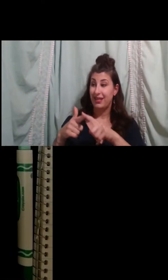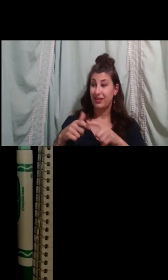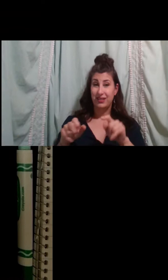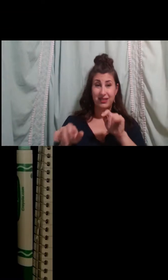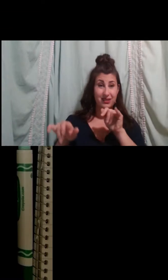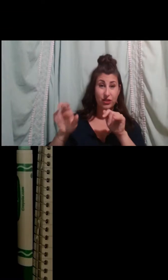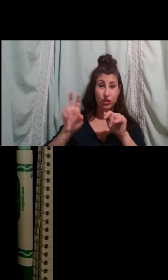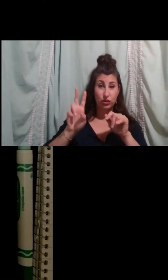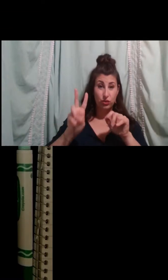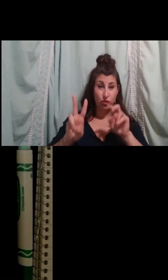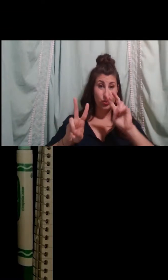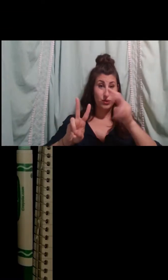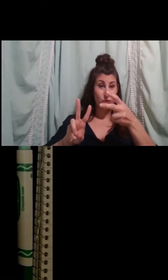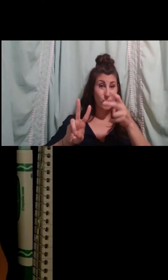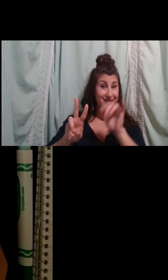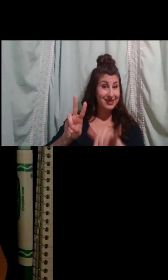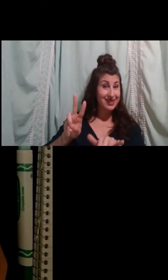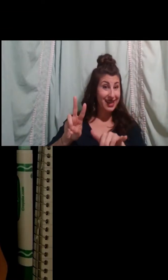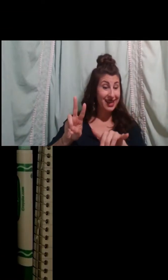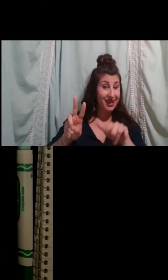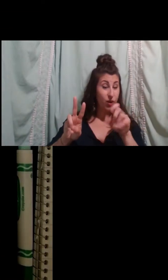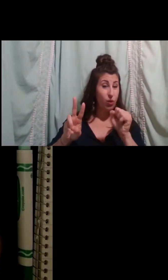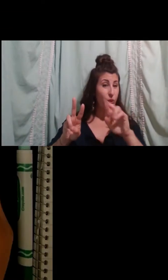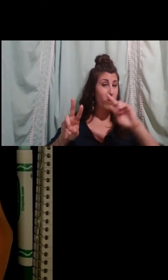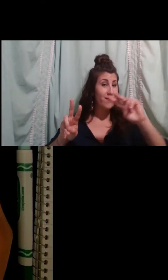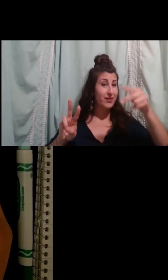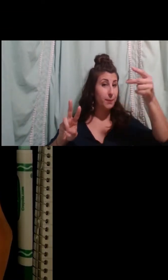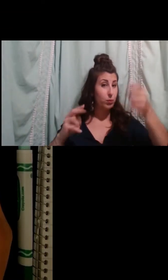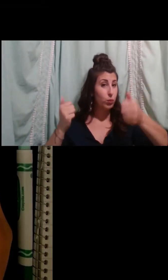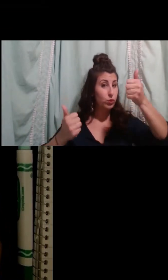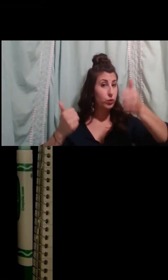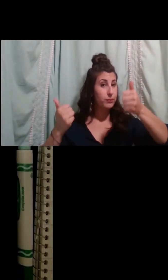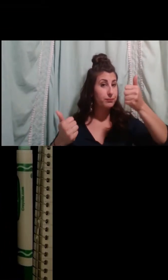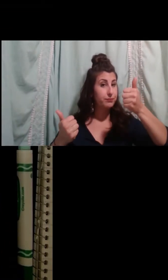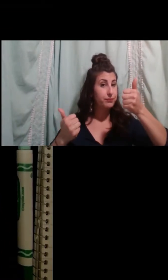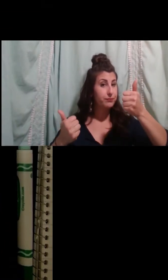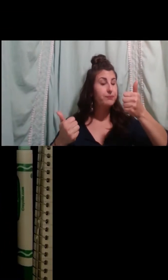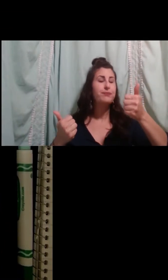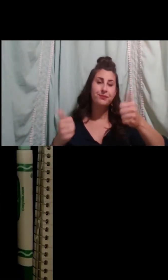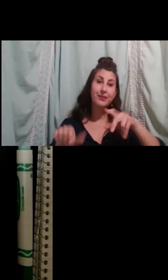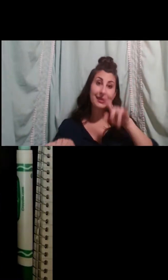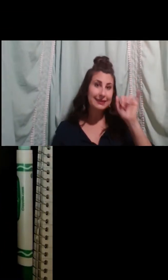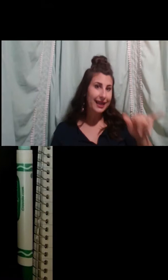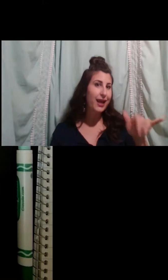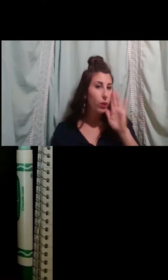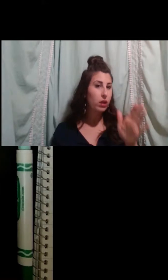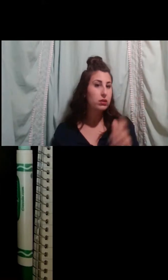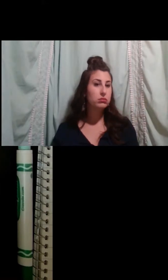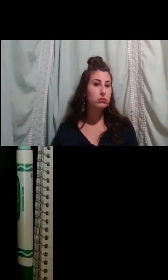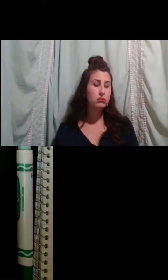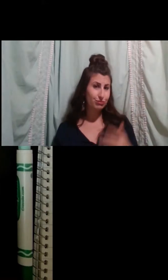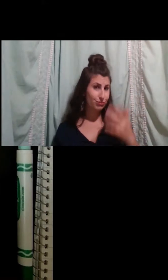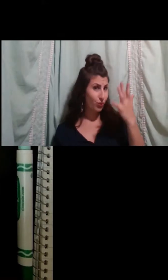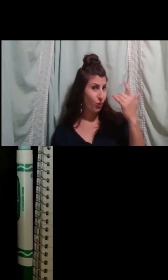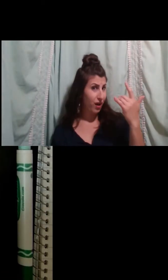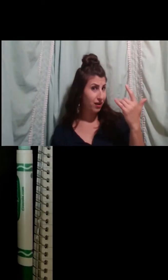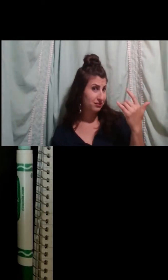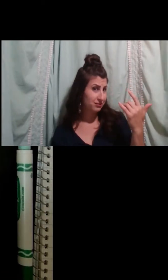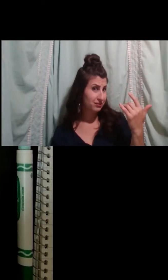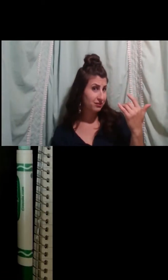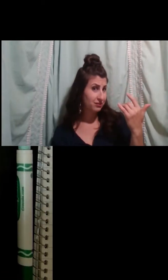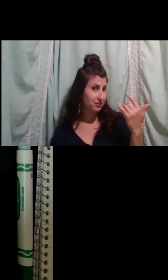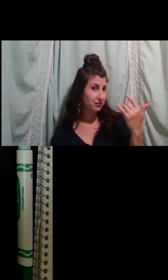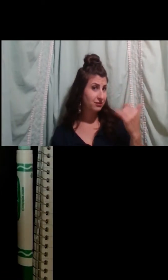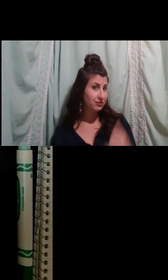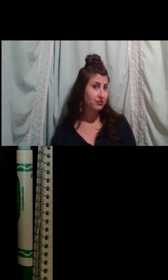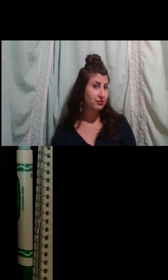one. Is this going to stay on the bottom or is it going to flip to the top? It's going to stay. Why is it going to